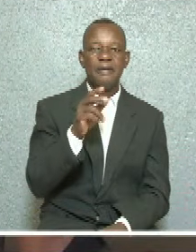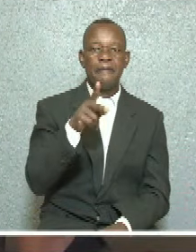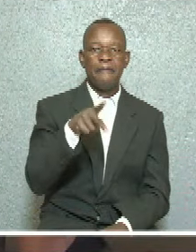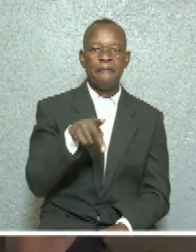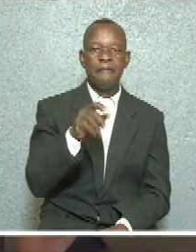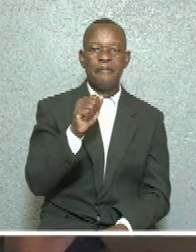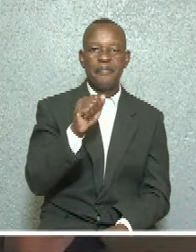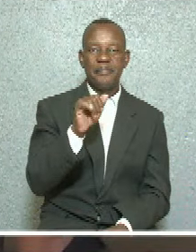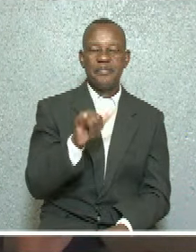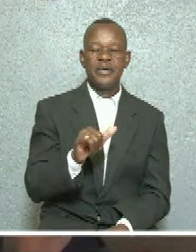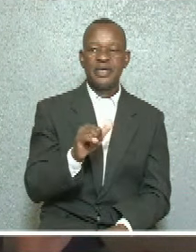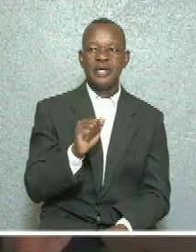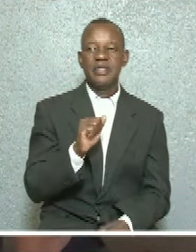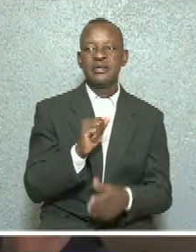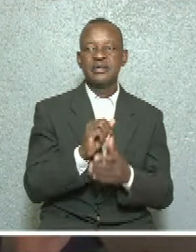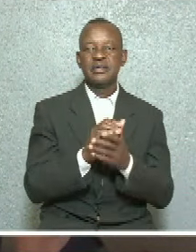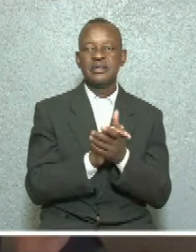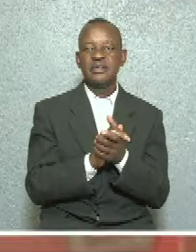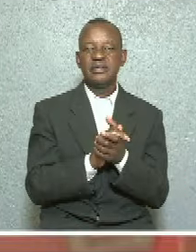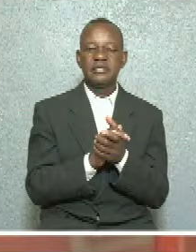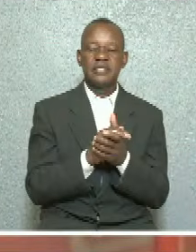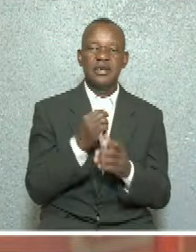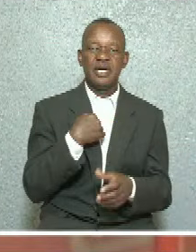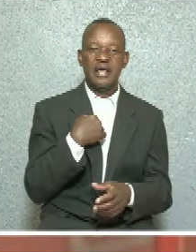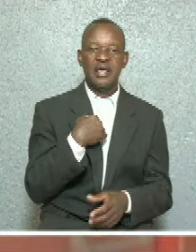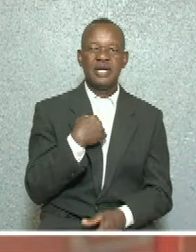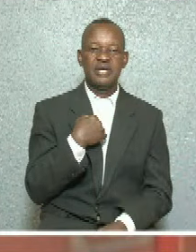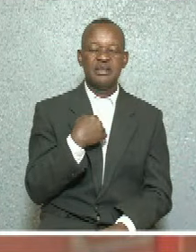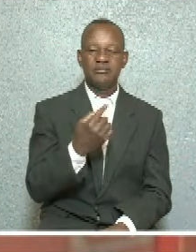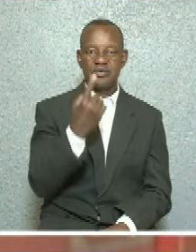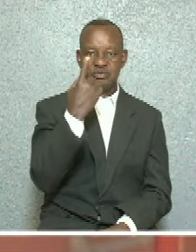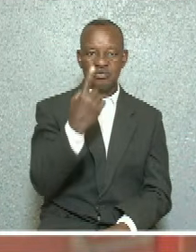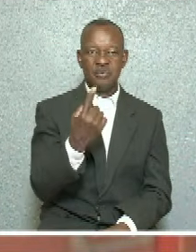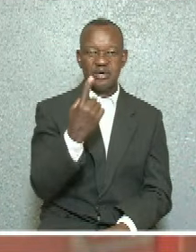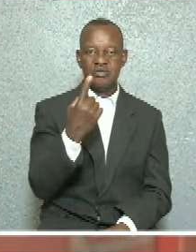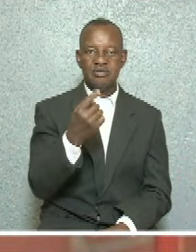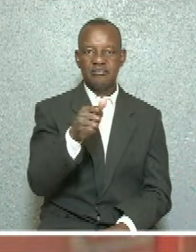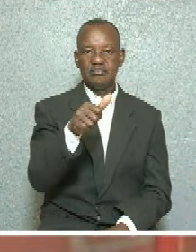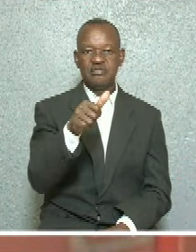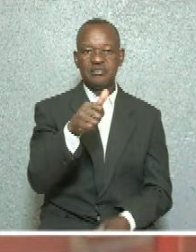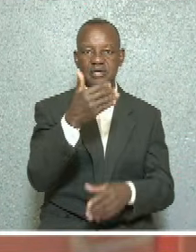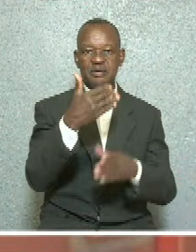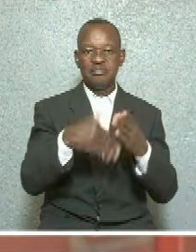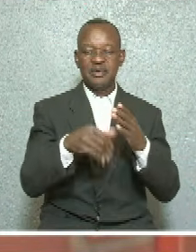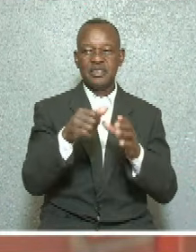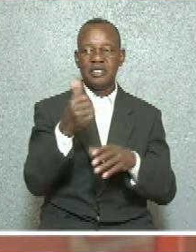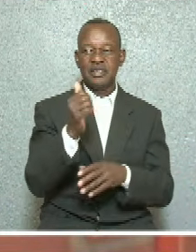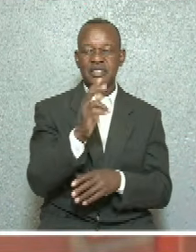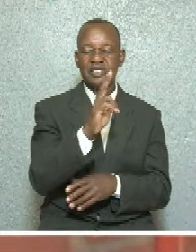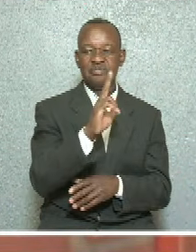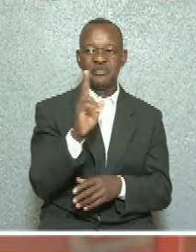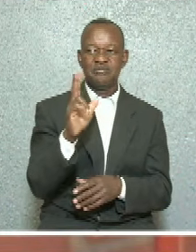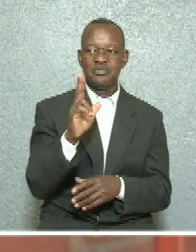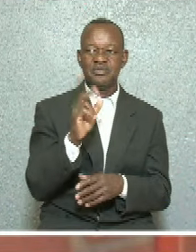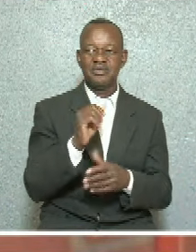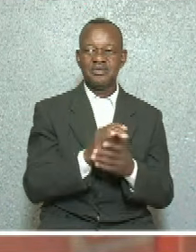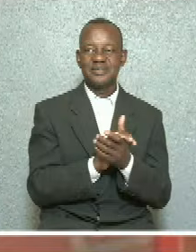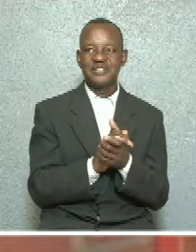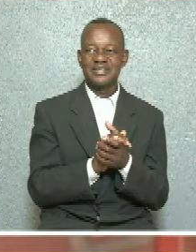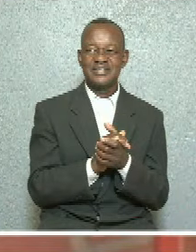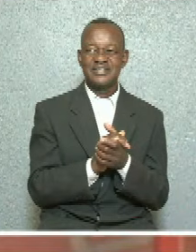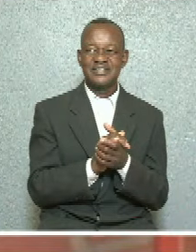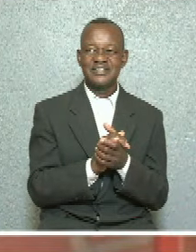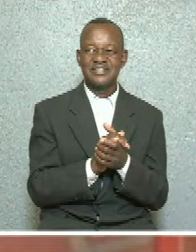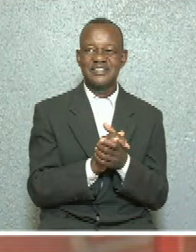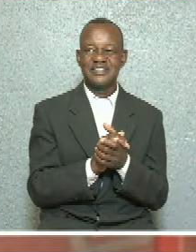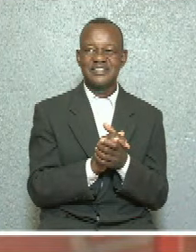of the few people that started the, what do you call this now again? The